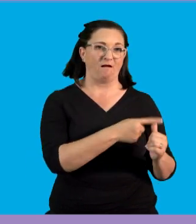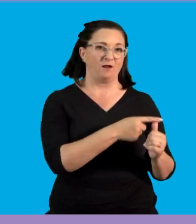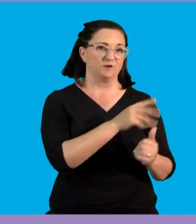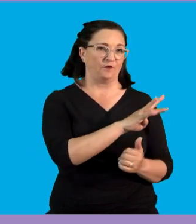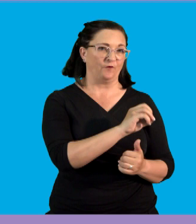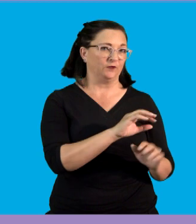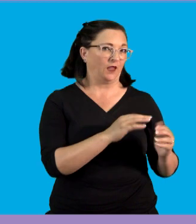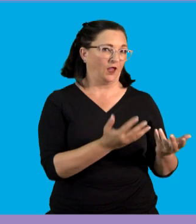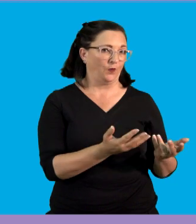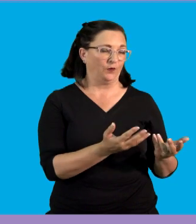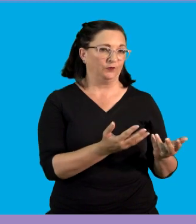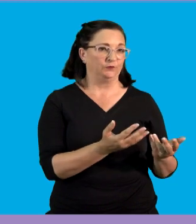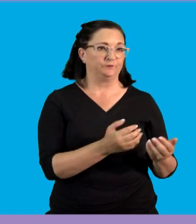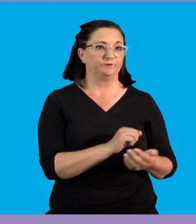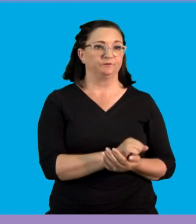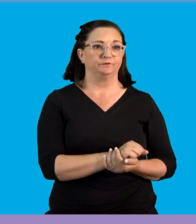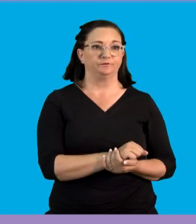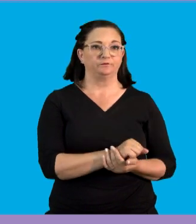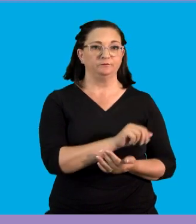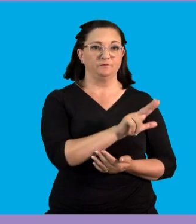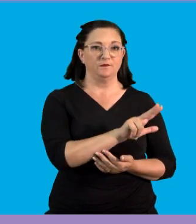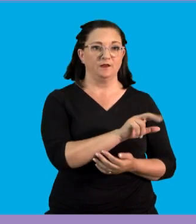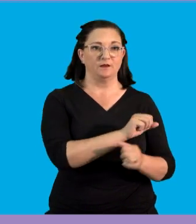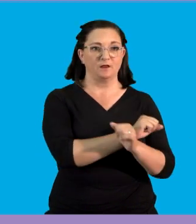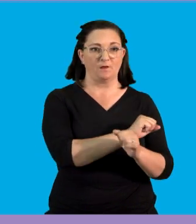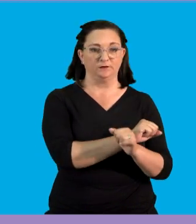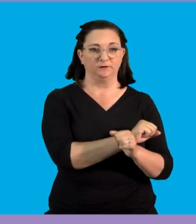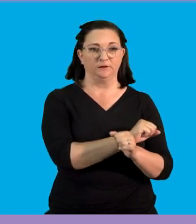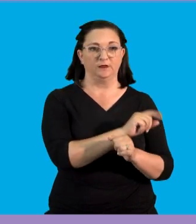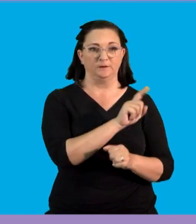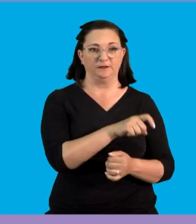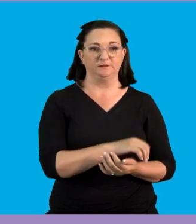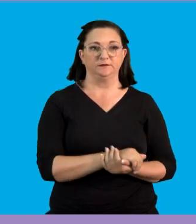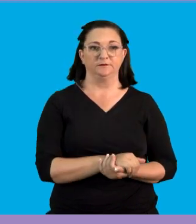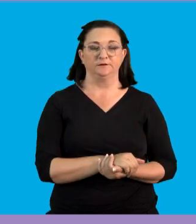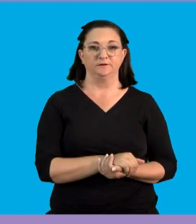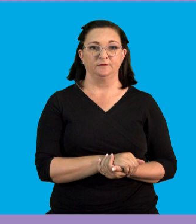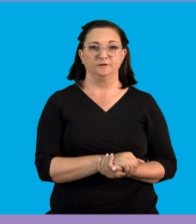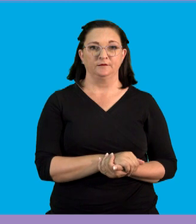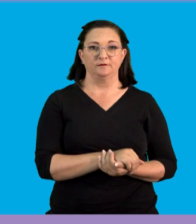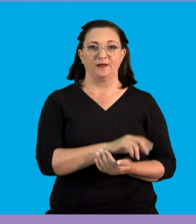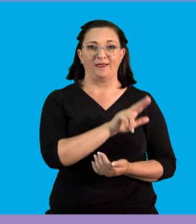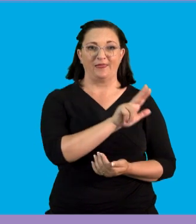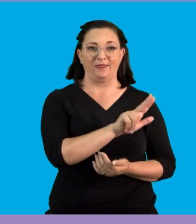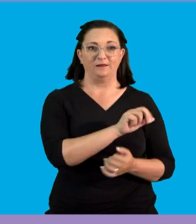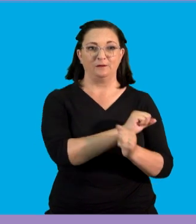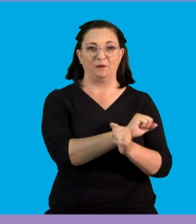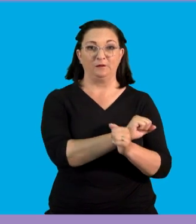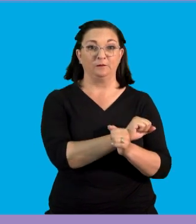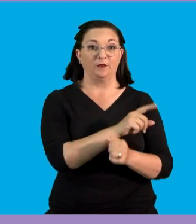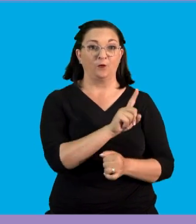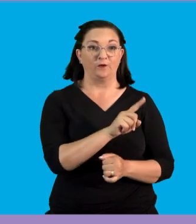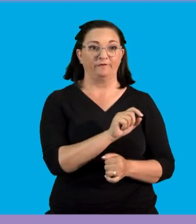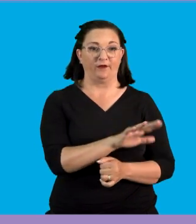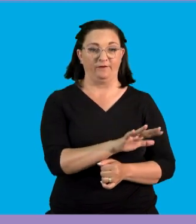same denominator? Remember, we need to multiply. So what's going to happen here is that we are going to multiply that 8